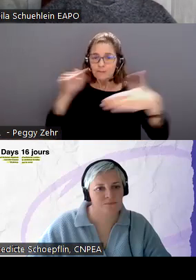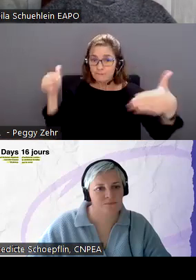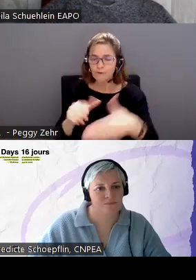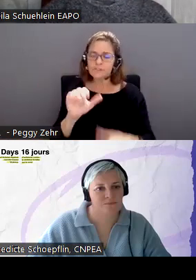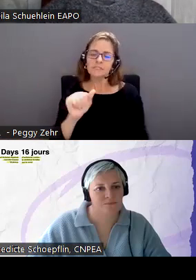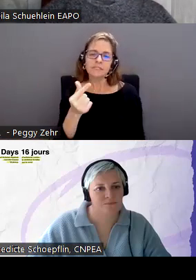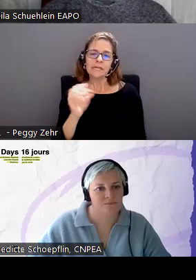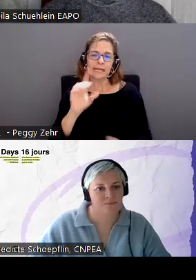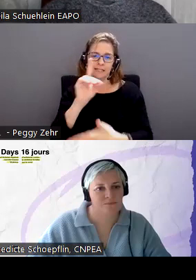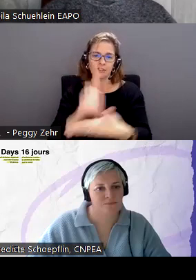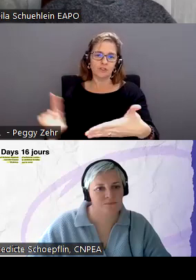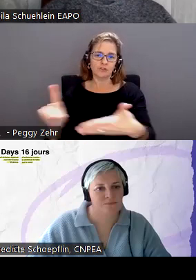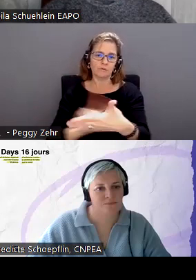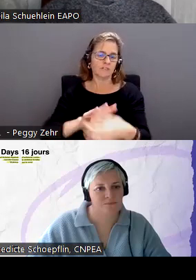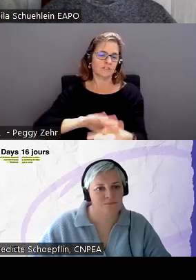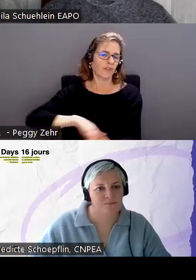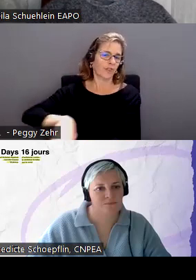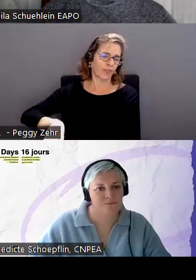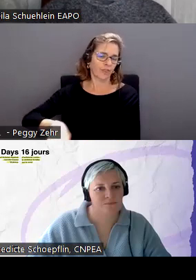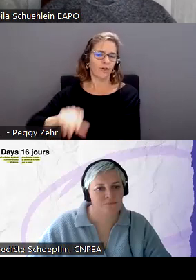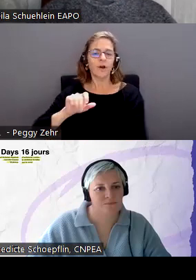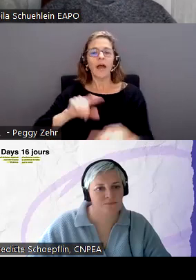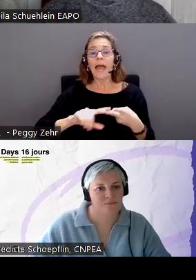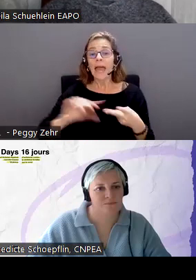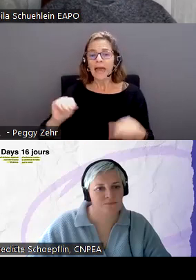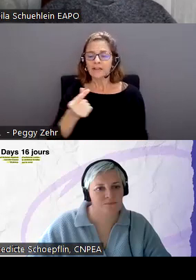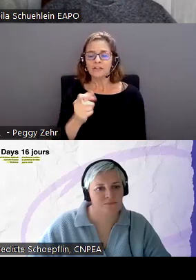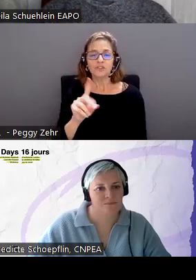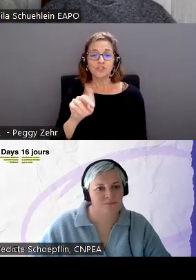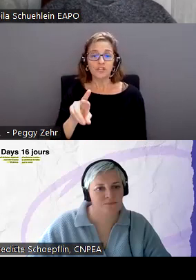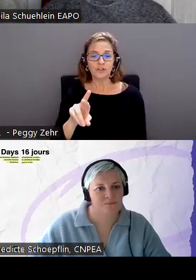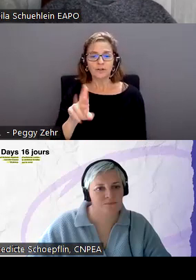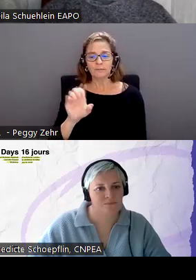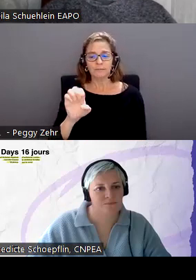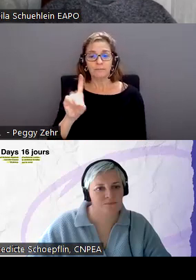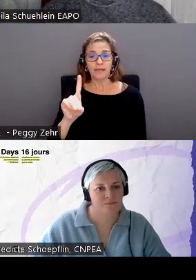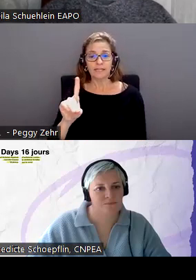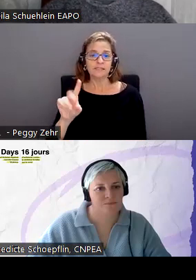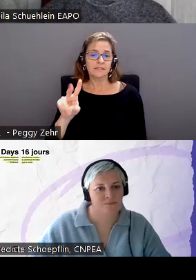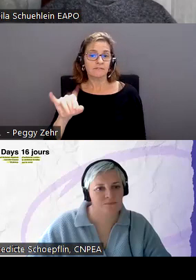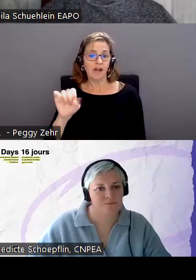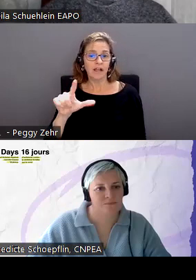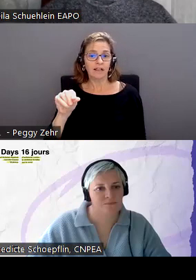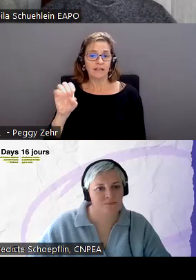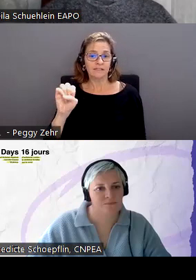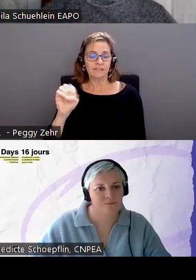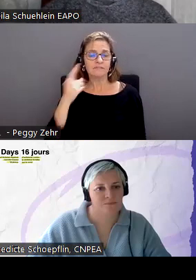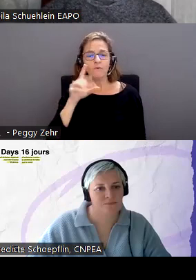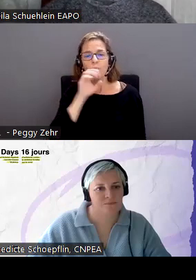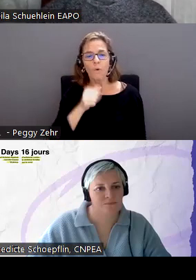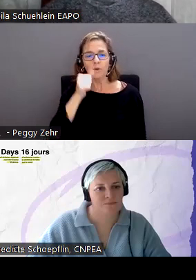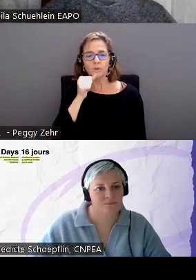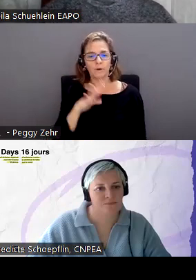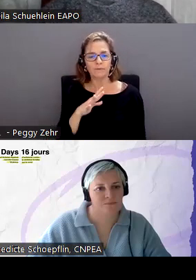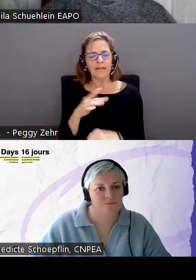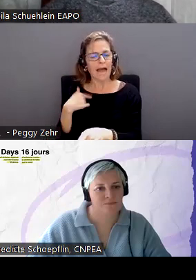discrimination and gender-based violence in older women in particular. So I think we have something to contribute to this body of work in